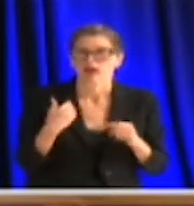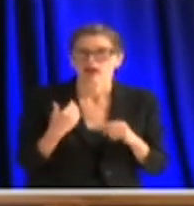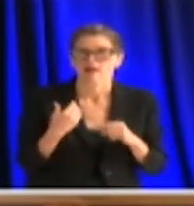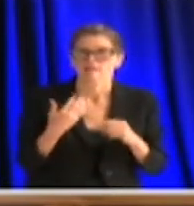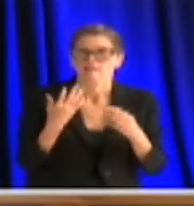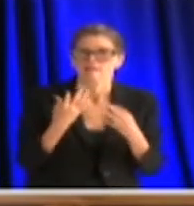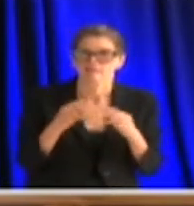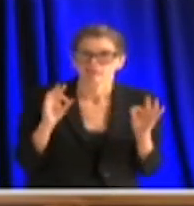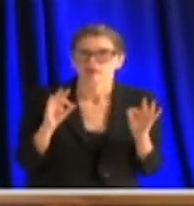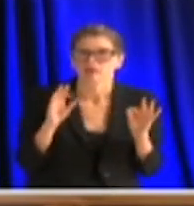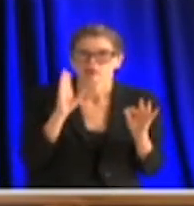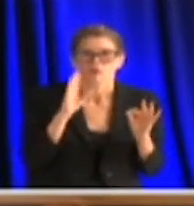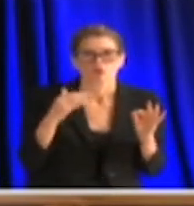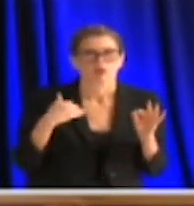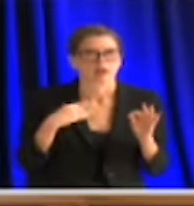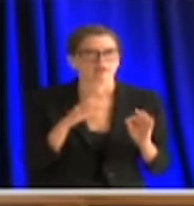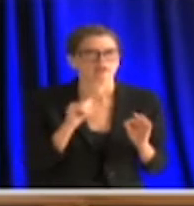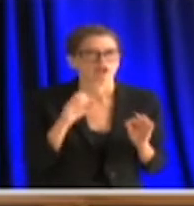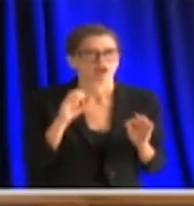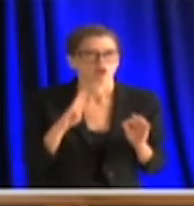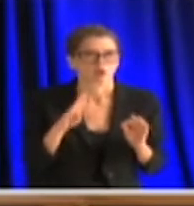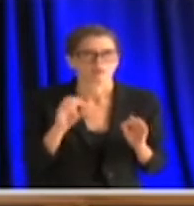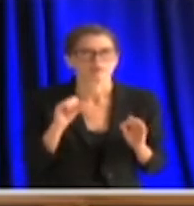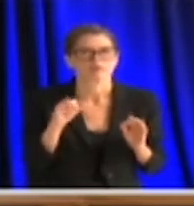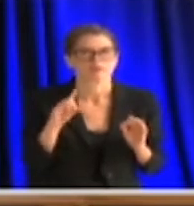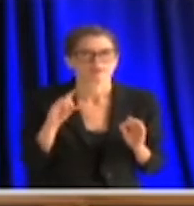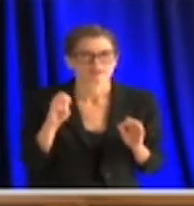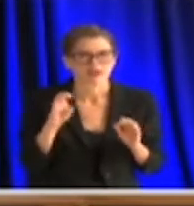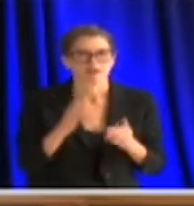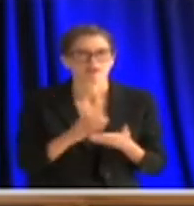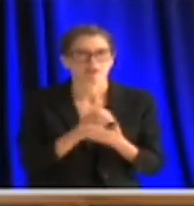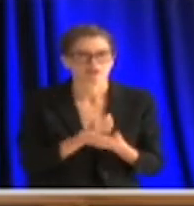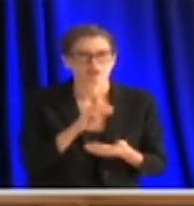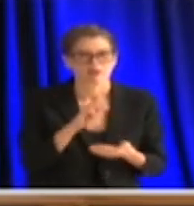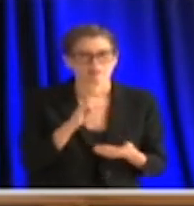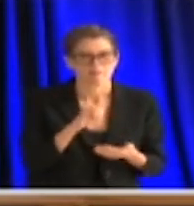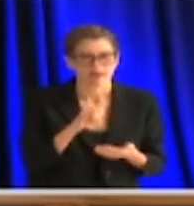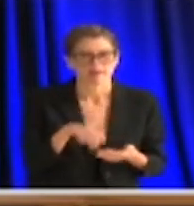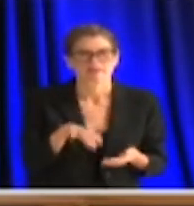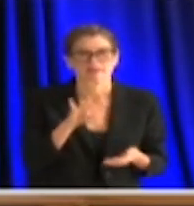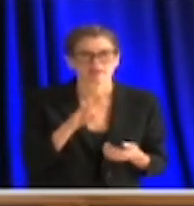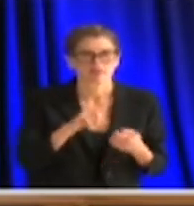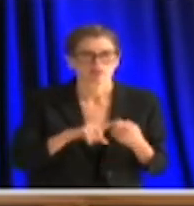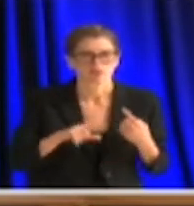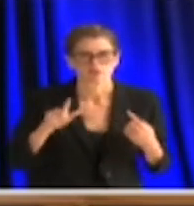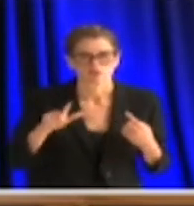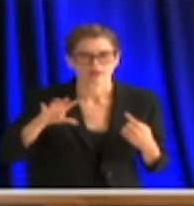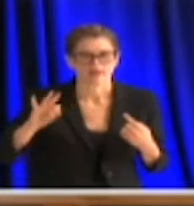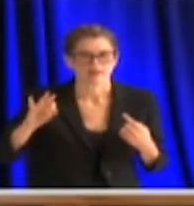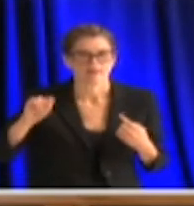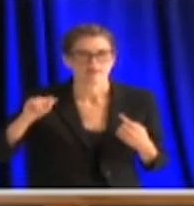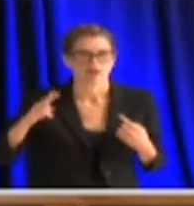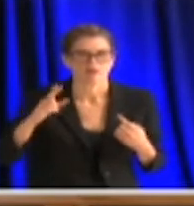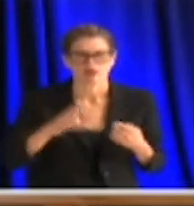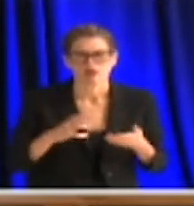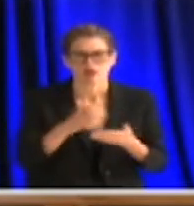bulky item curbside collection May the 7th through May the 29th. The collection is